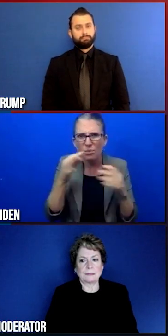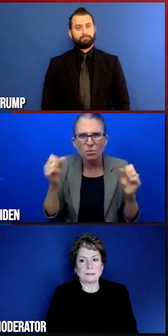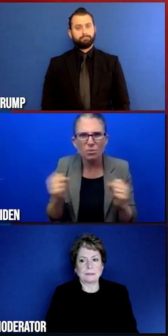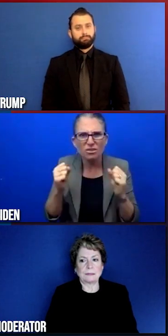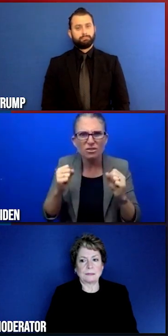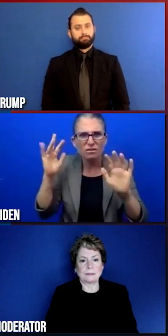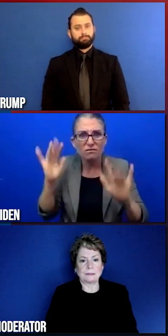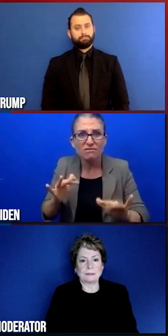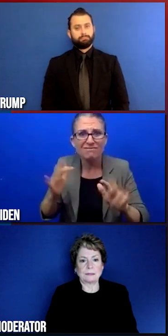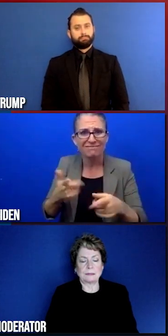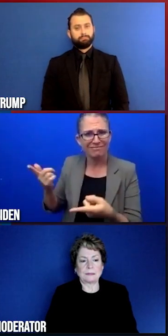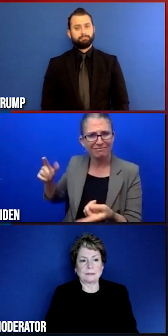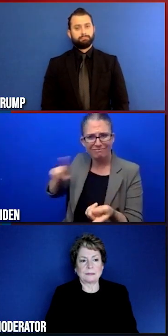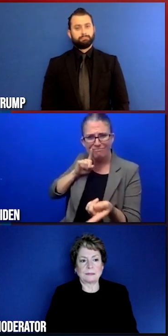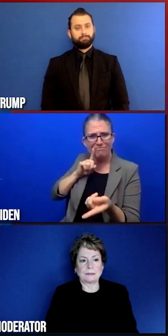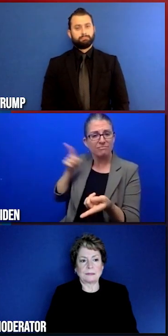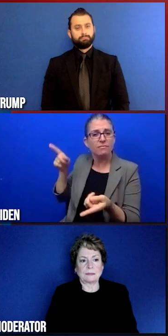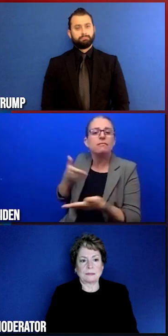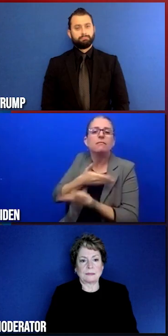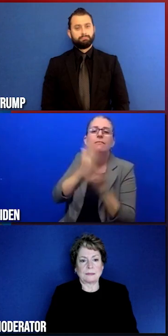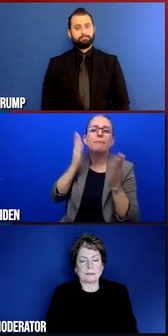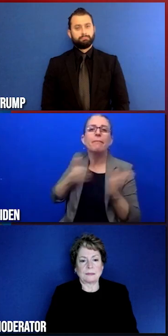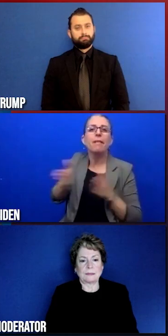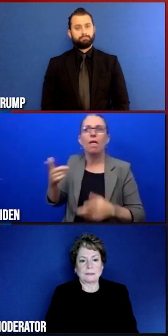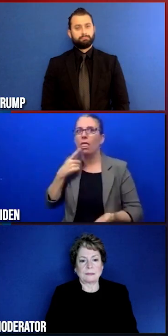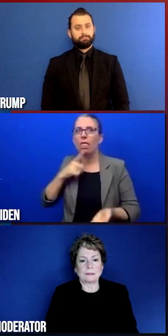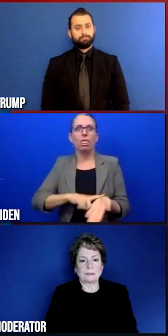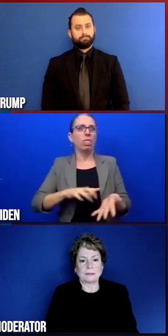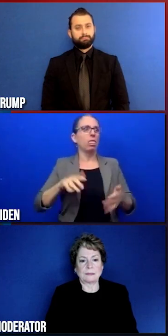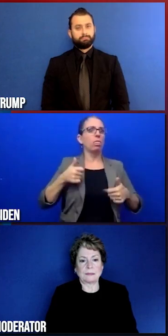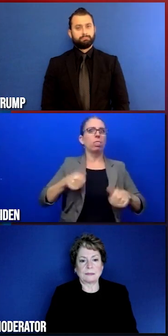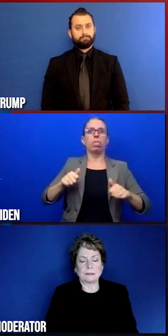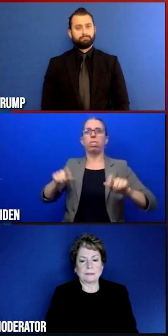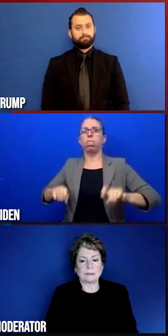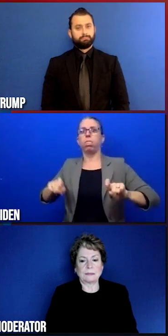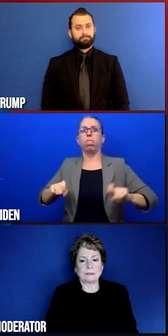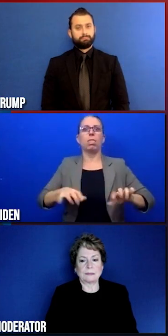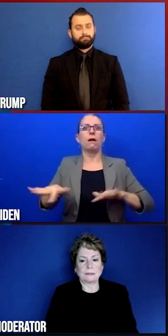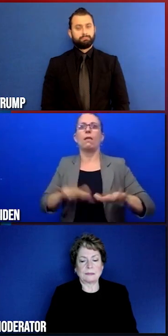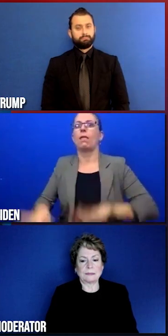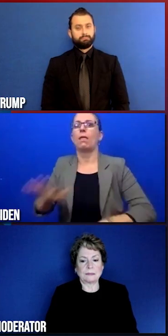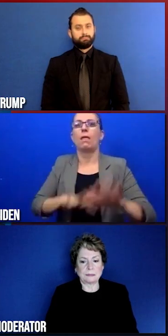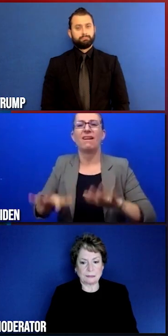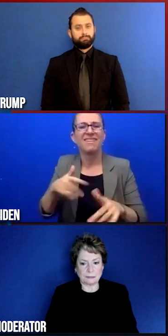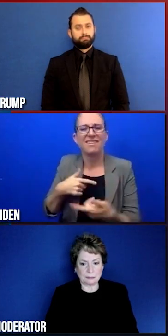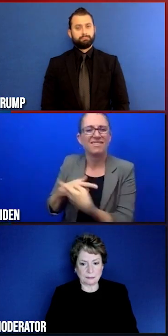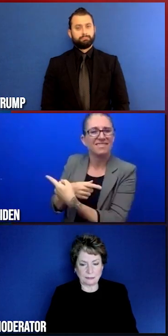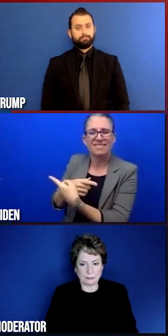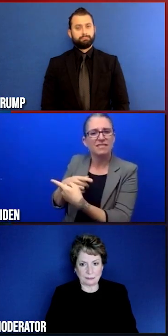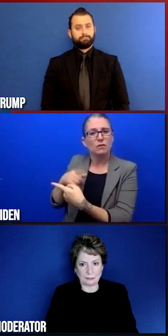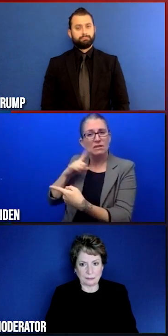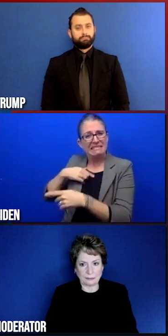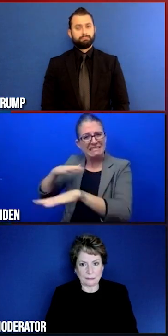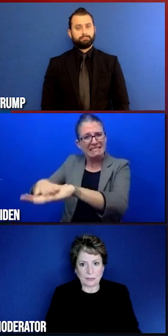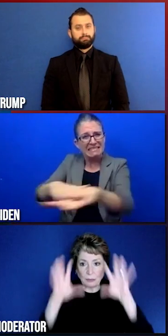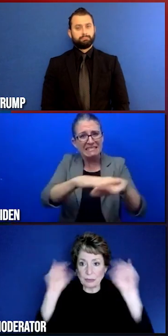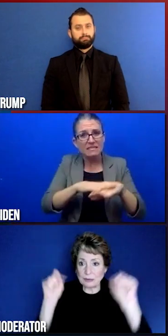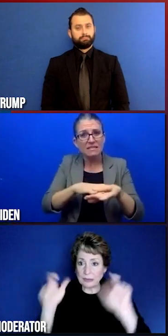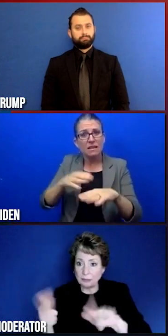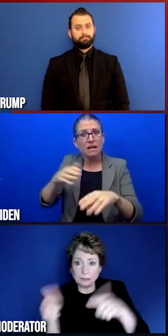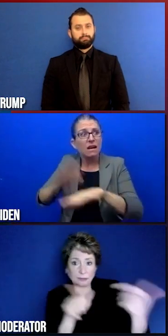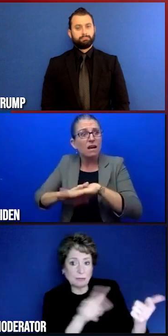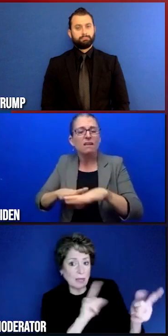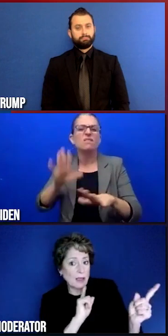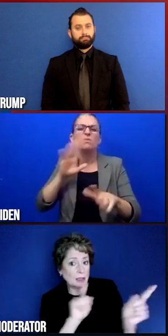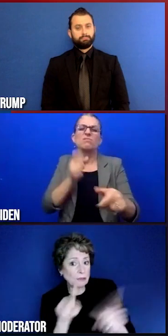be a vaccine available for the majority of the American people before the middle of next year. President Trump, your reaction, he says you have no plan. I don't think we're going to have a dark winter